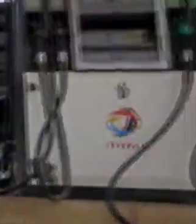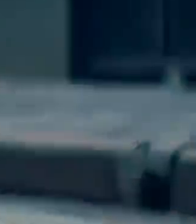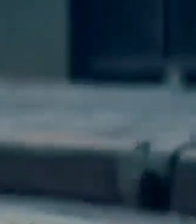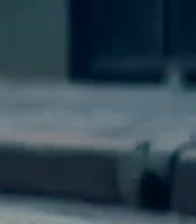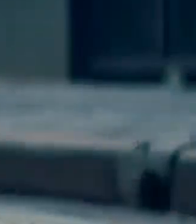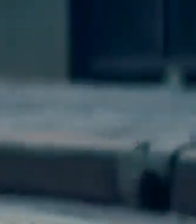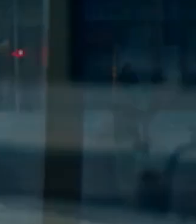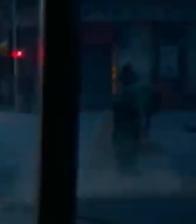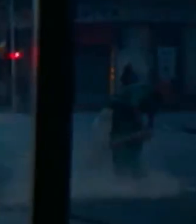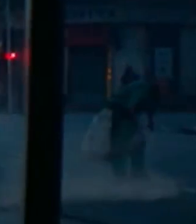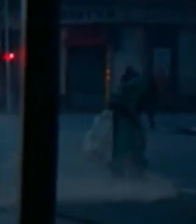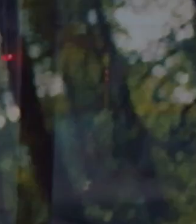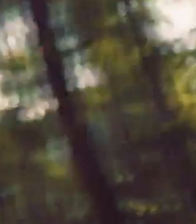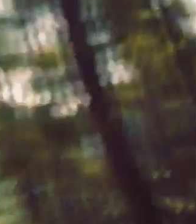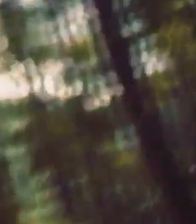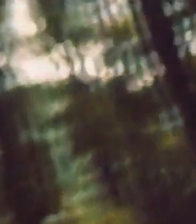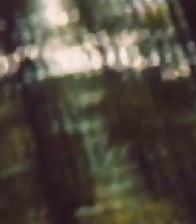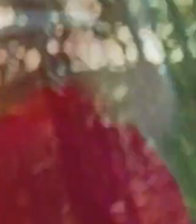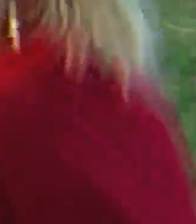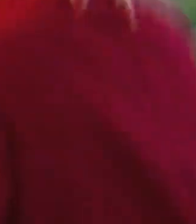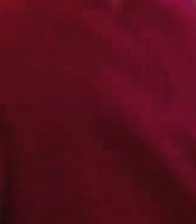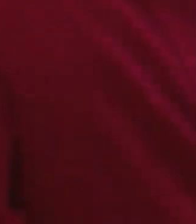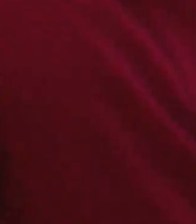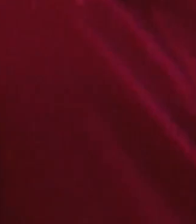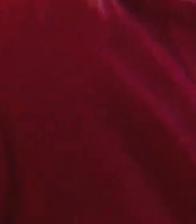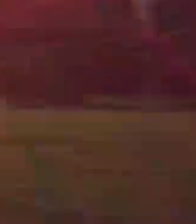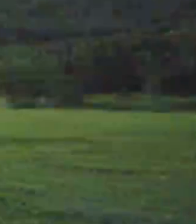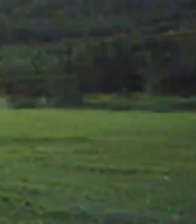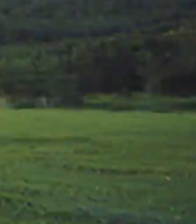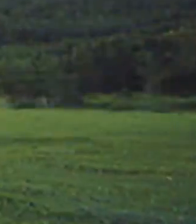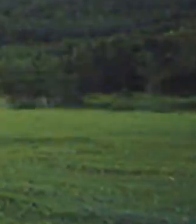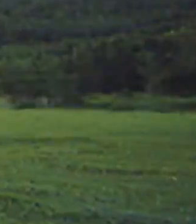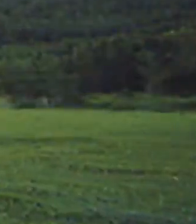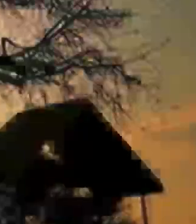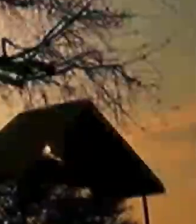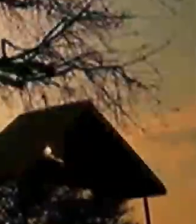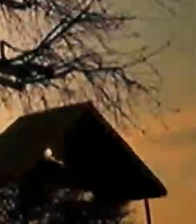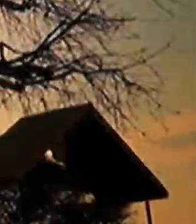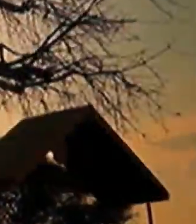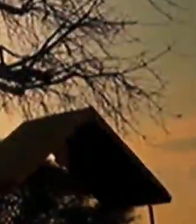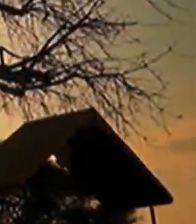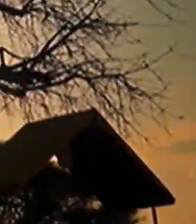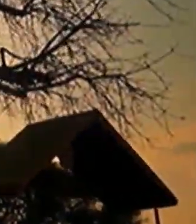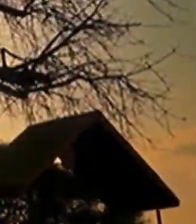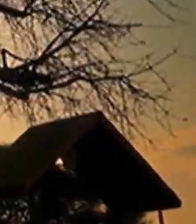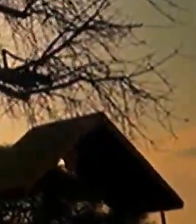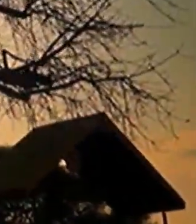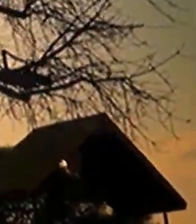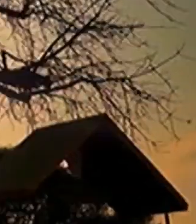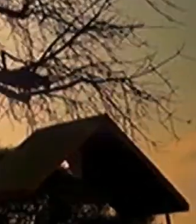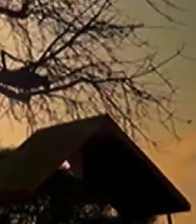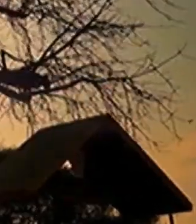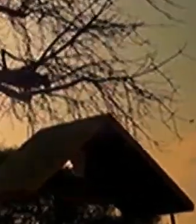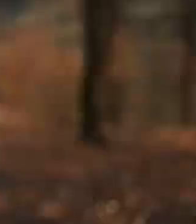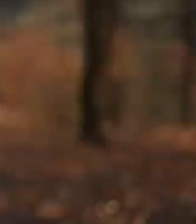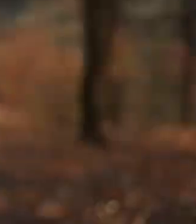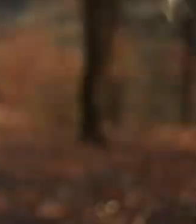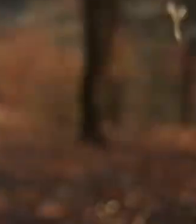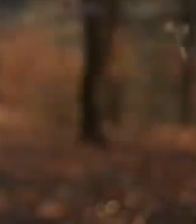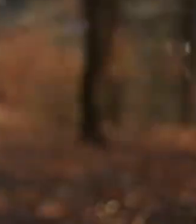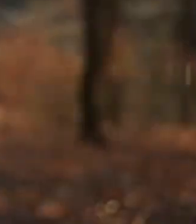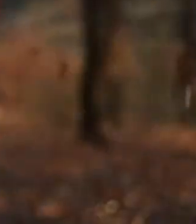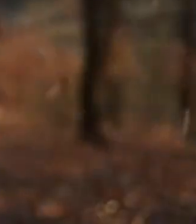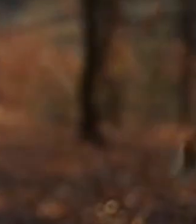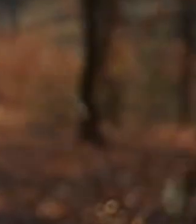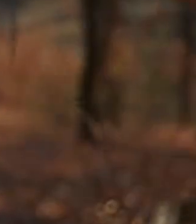hustle and the hustle is me. I am the young lion that comes to full bloom because I am sprinkled with golden droplets